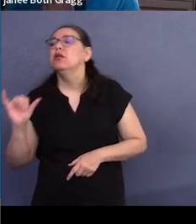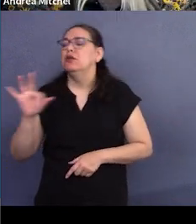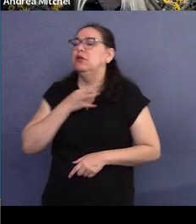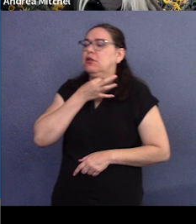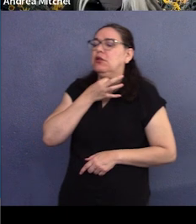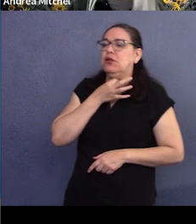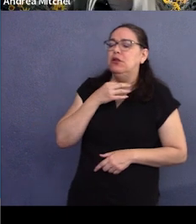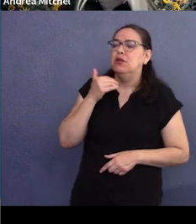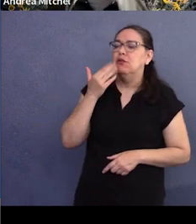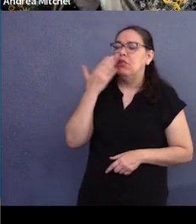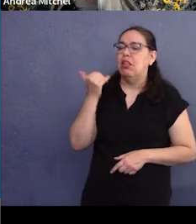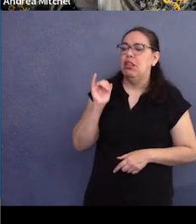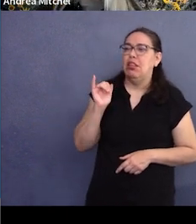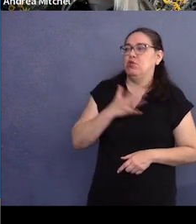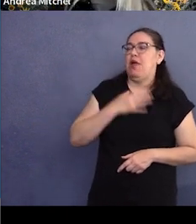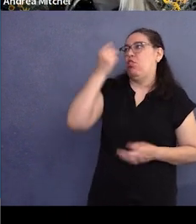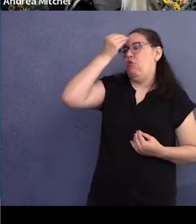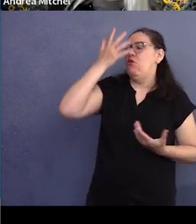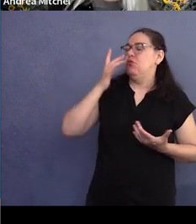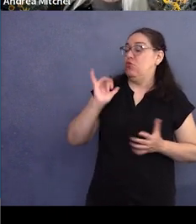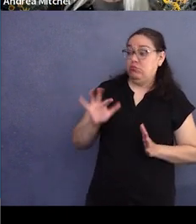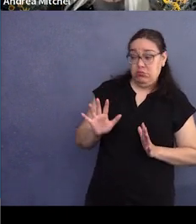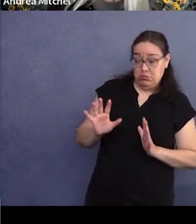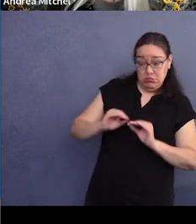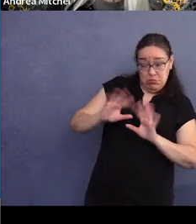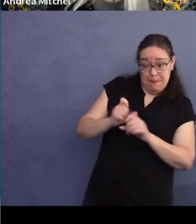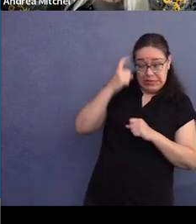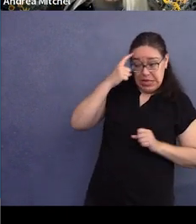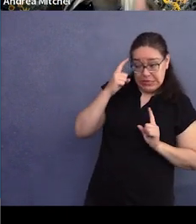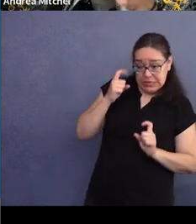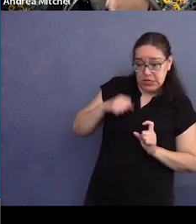curious. That was just me thinking. Okay, does that make sense?